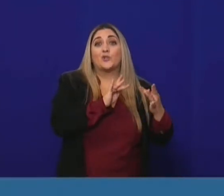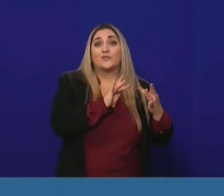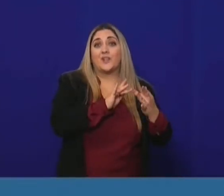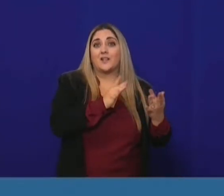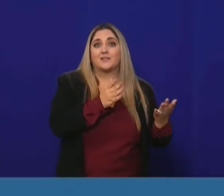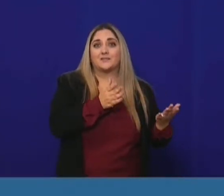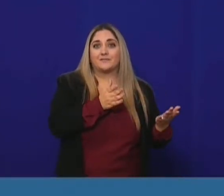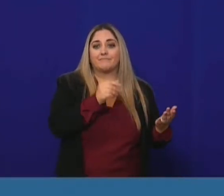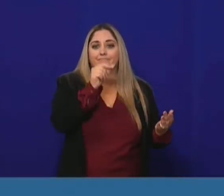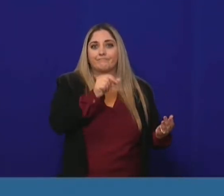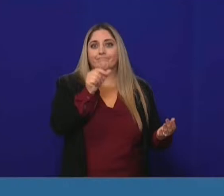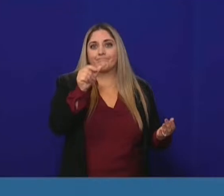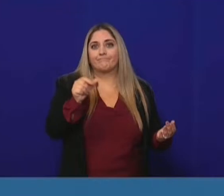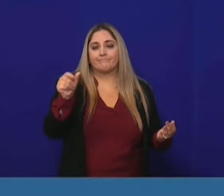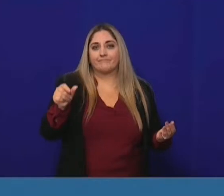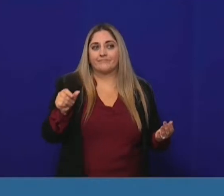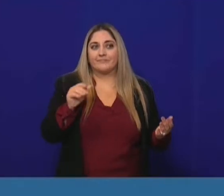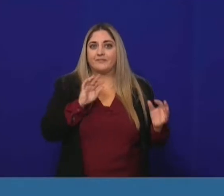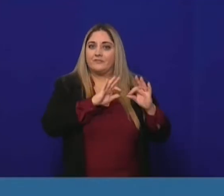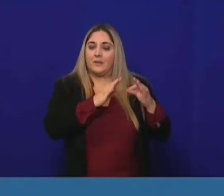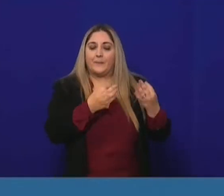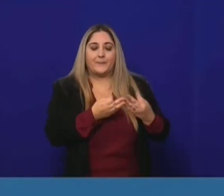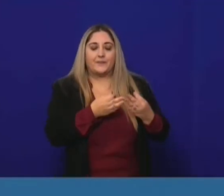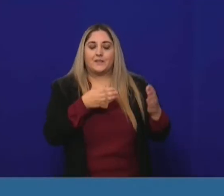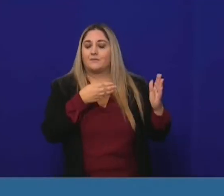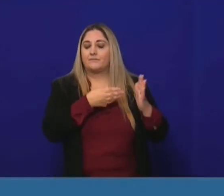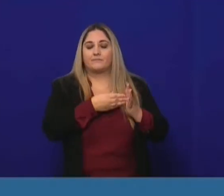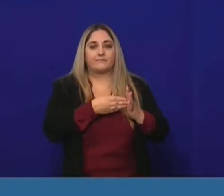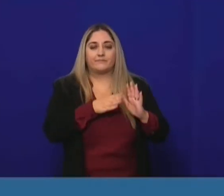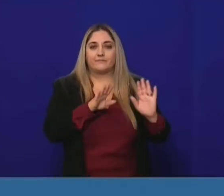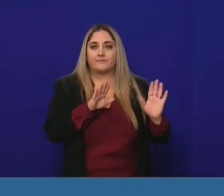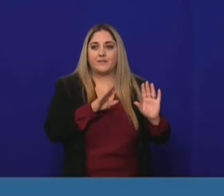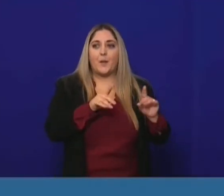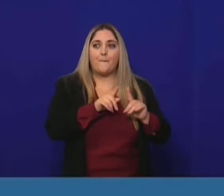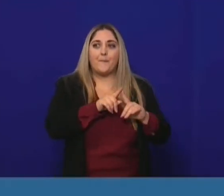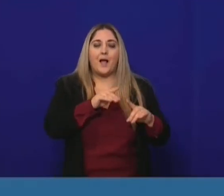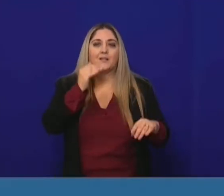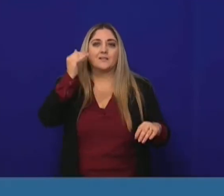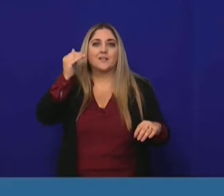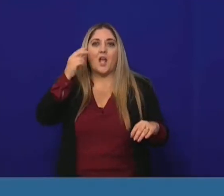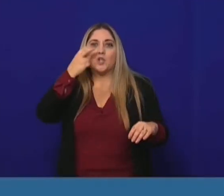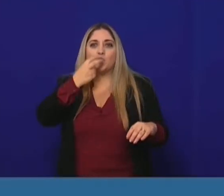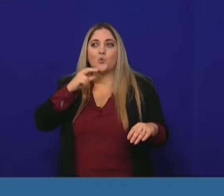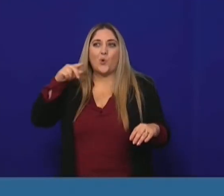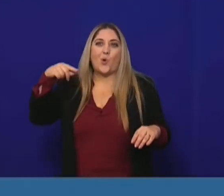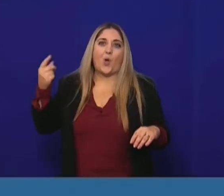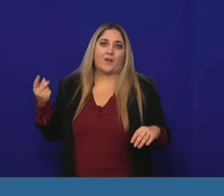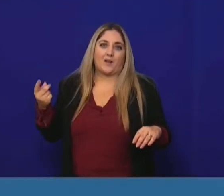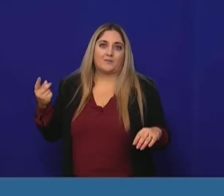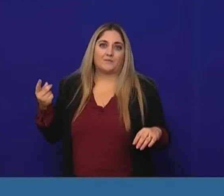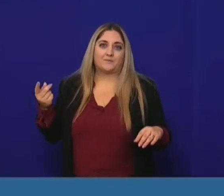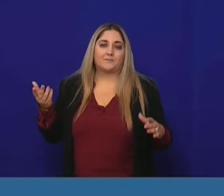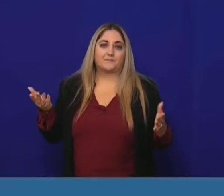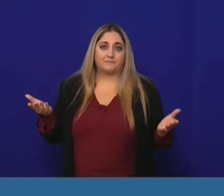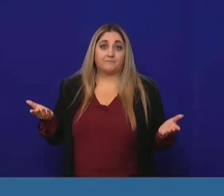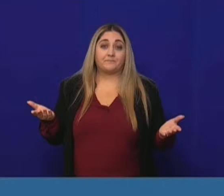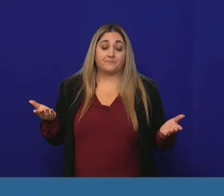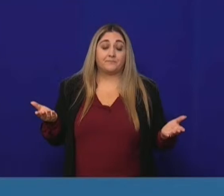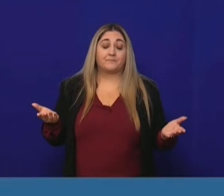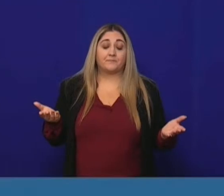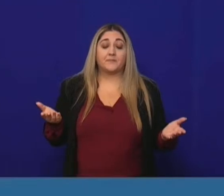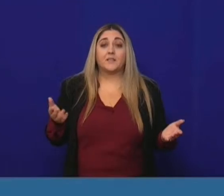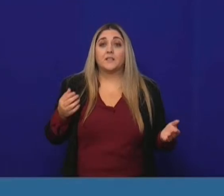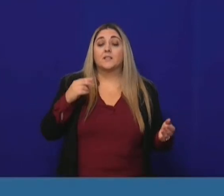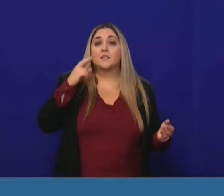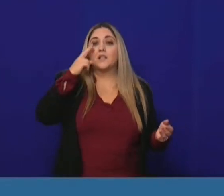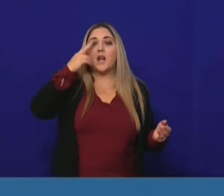presence tal-relatives u tan-nies l-oħrajn. Simili ħafna wkoll fid-djar tal-anzjani fejn aħna daħħalna l-inizjattiva li